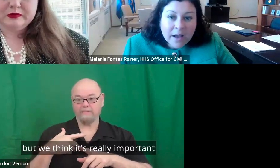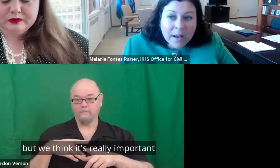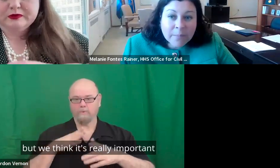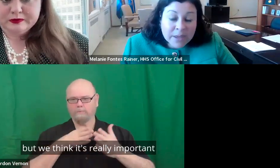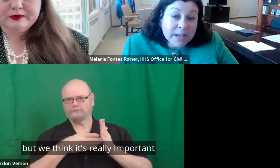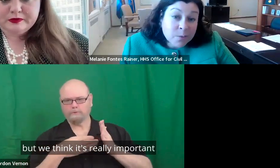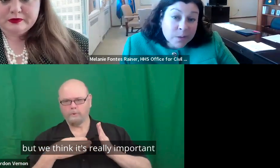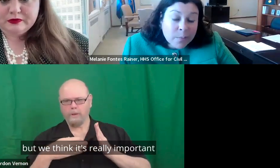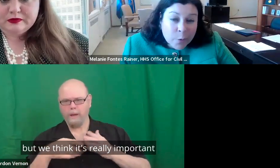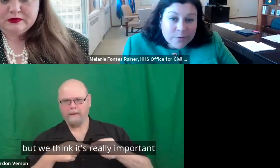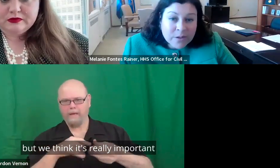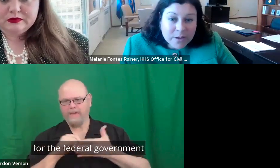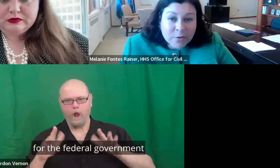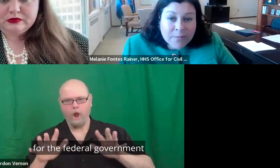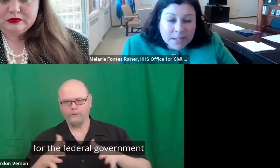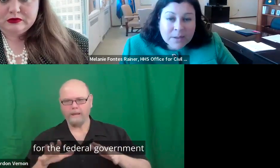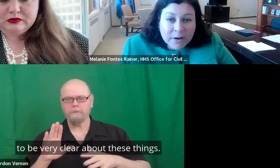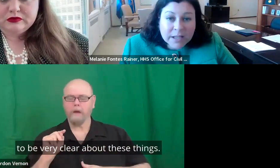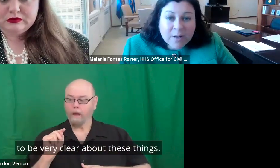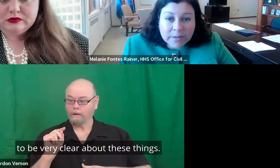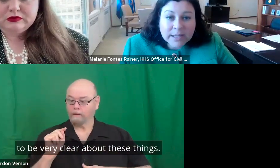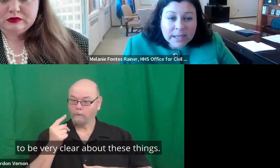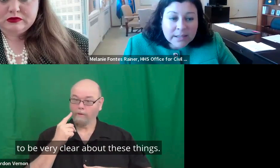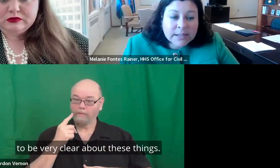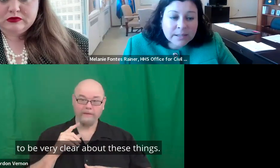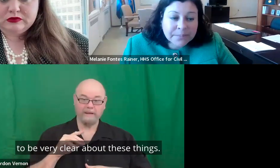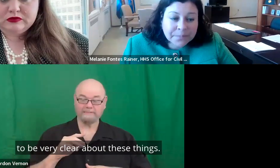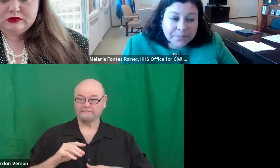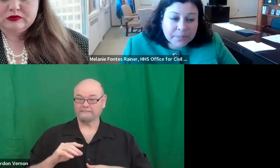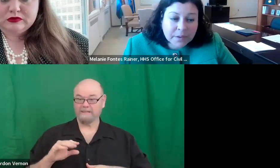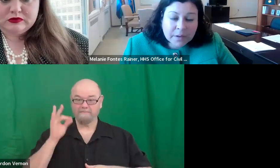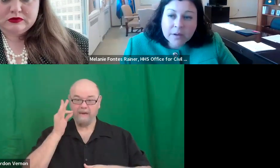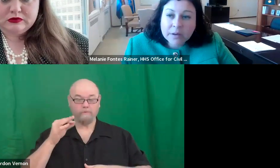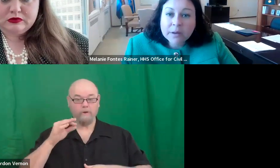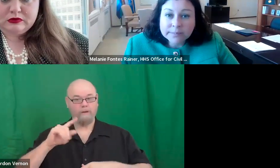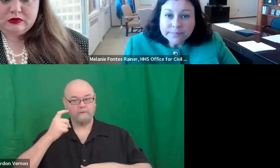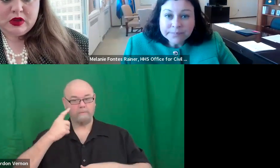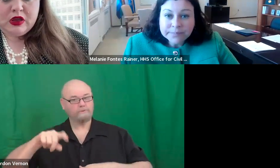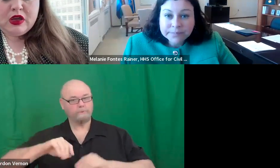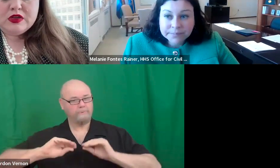but we think it's really important for the federal government to be very clear about these things.